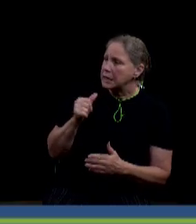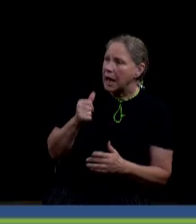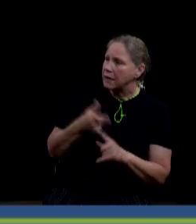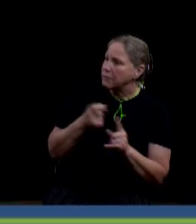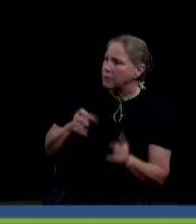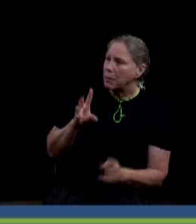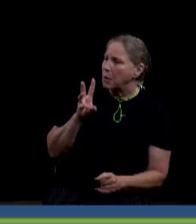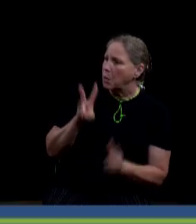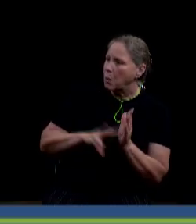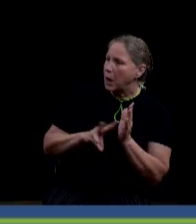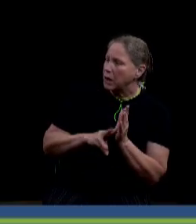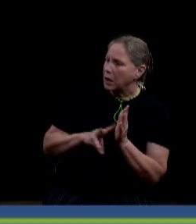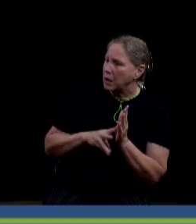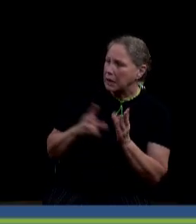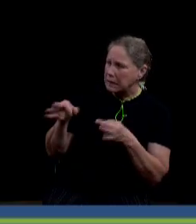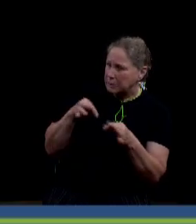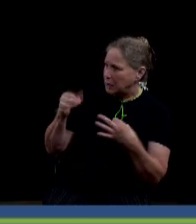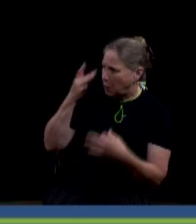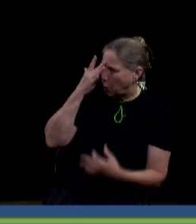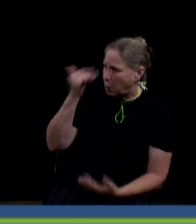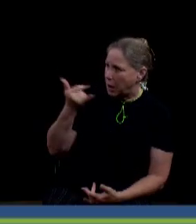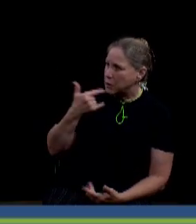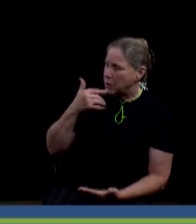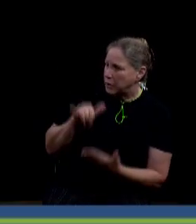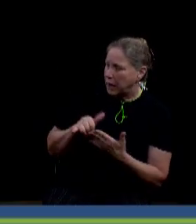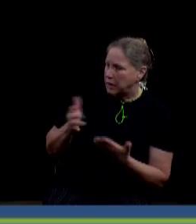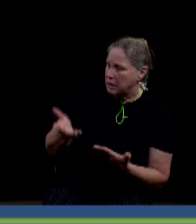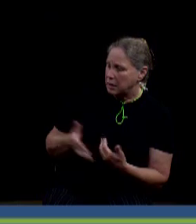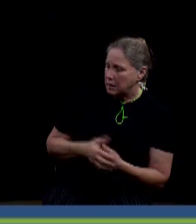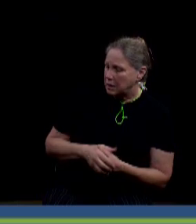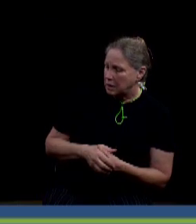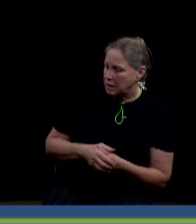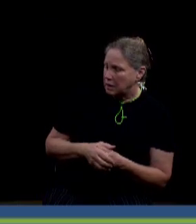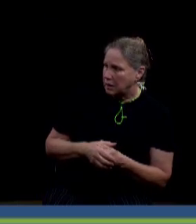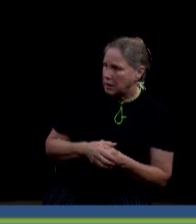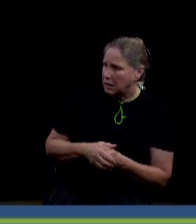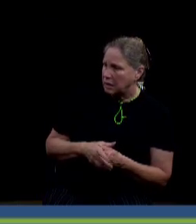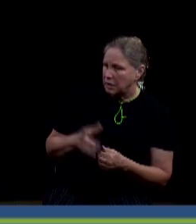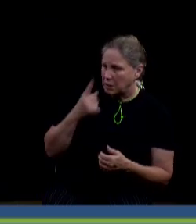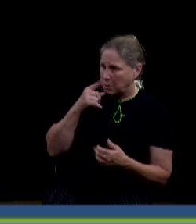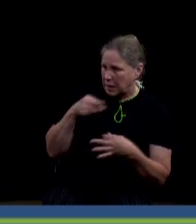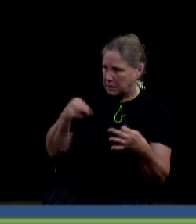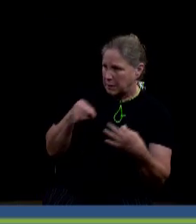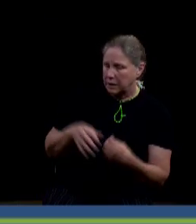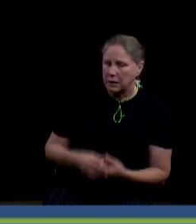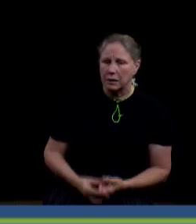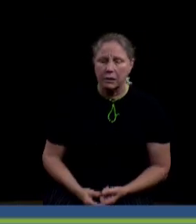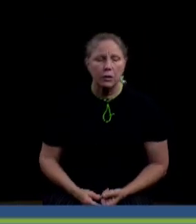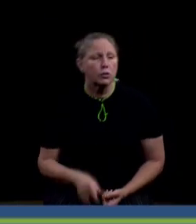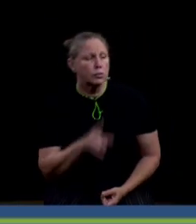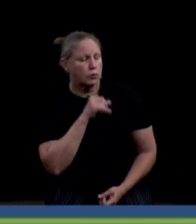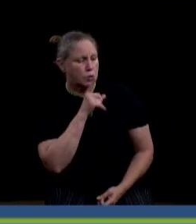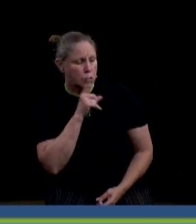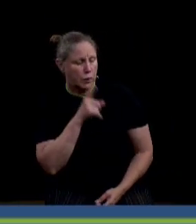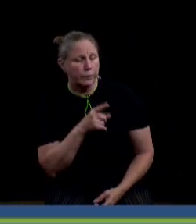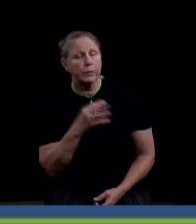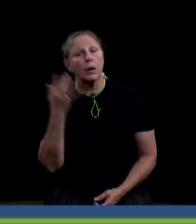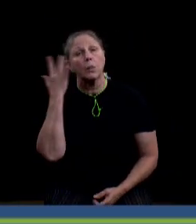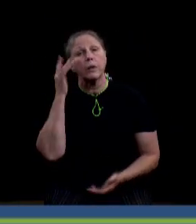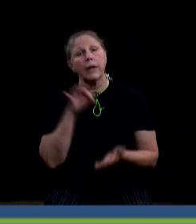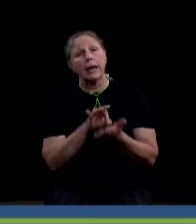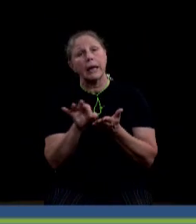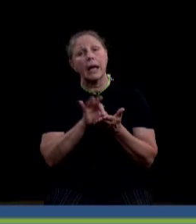know I've received some questions about that. If you wouldn't mind, thank you. No problem. So the reason they're counted in that number because they're in our hospital system using